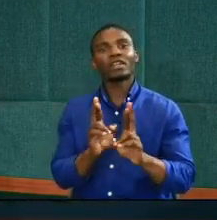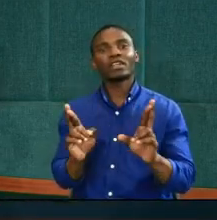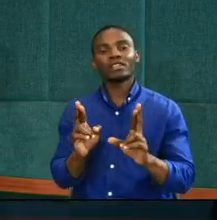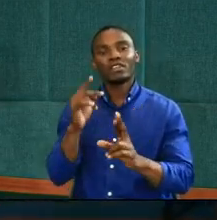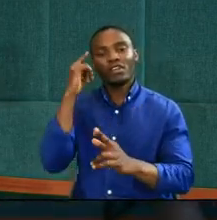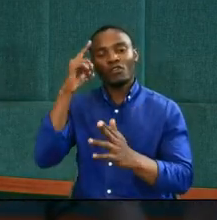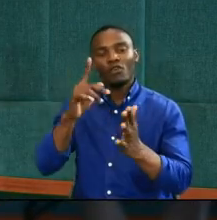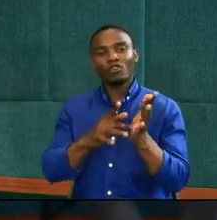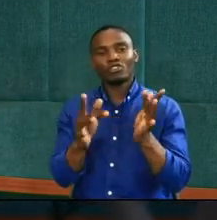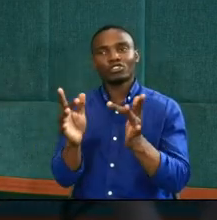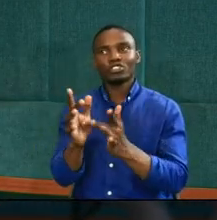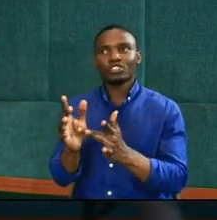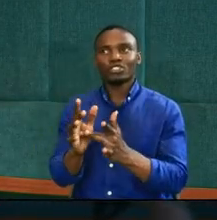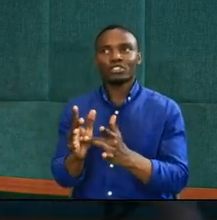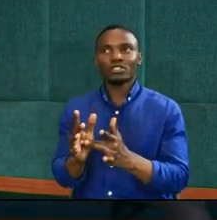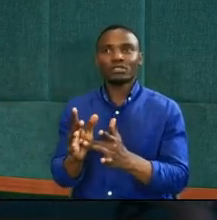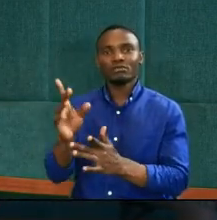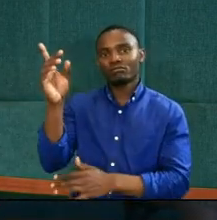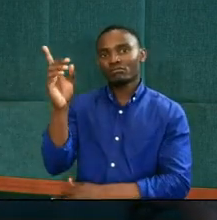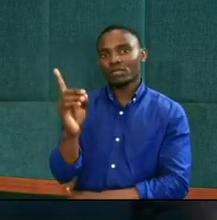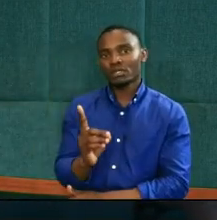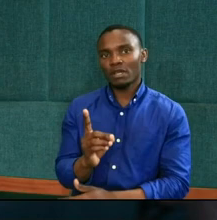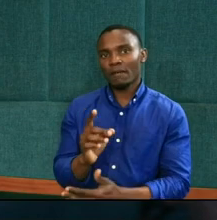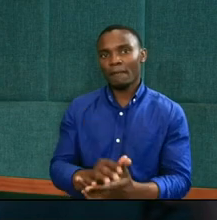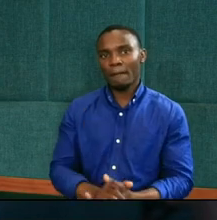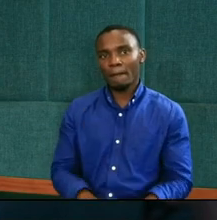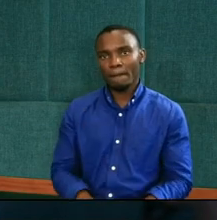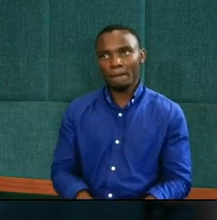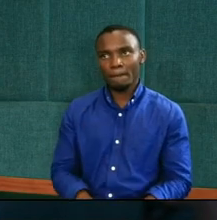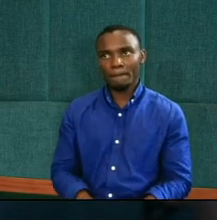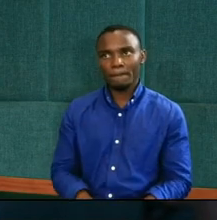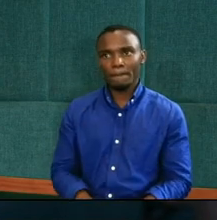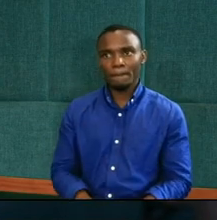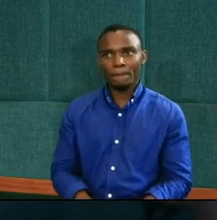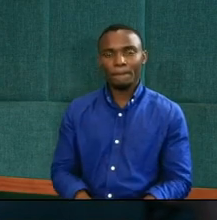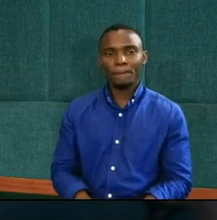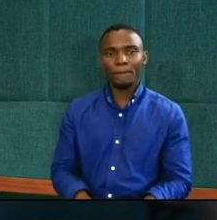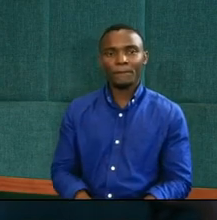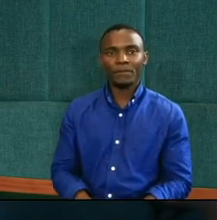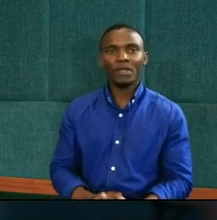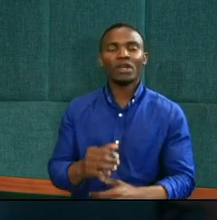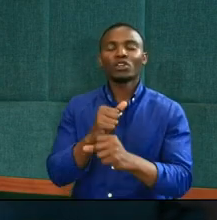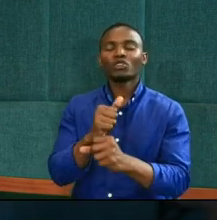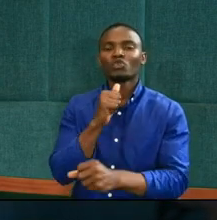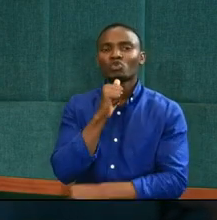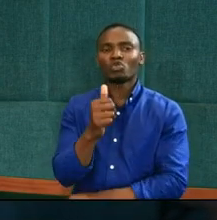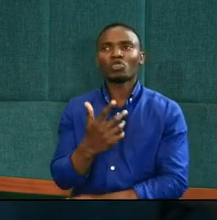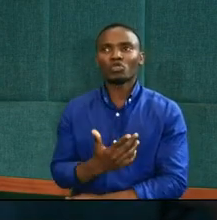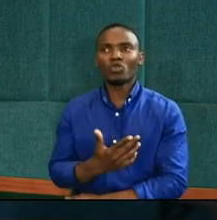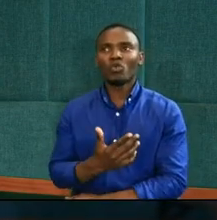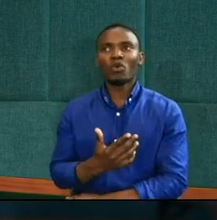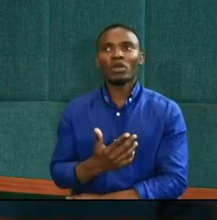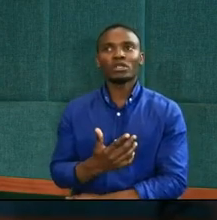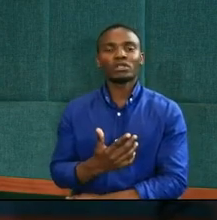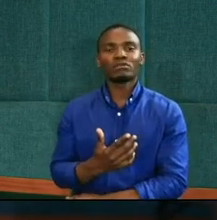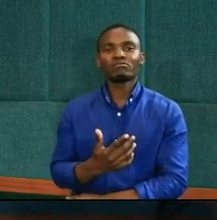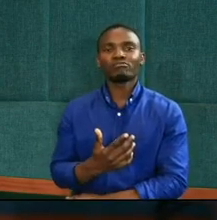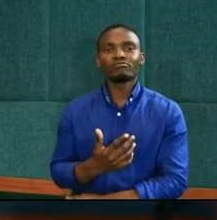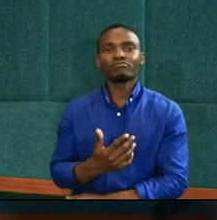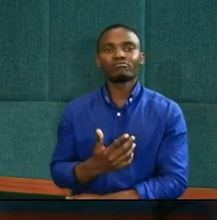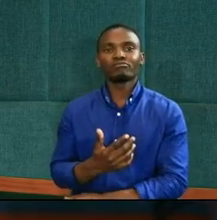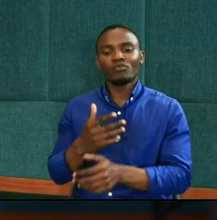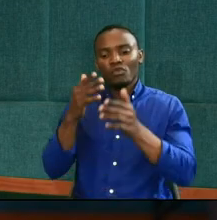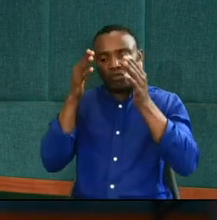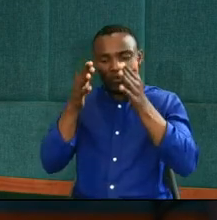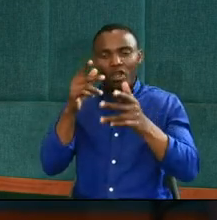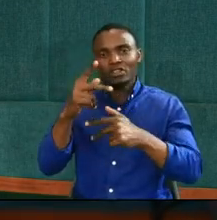for Jesus to come? Don't be deceived by the process.